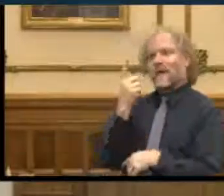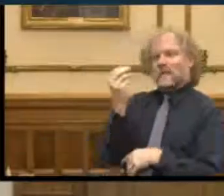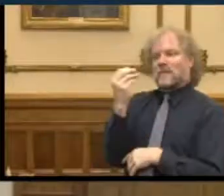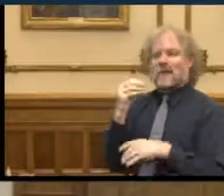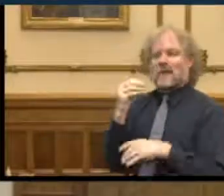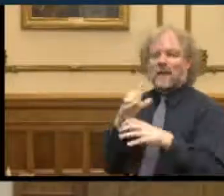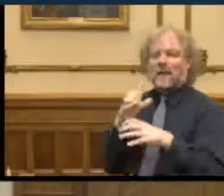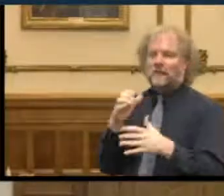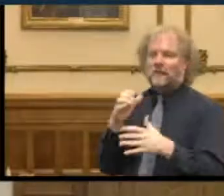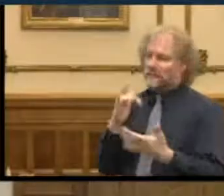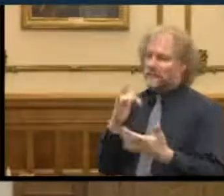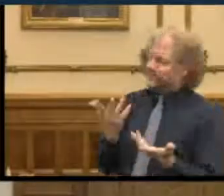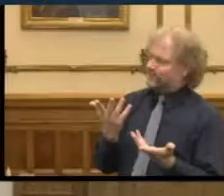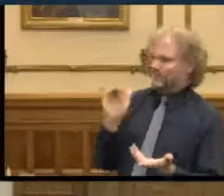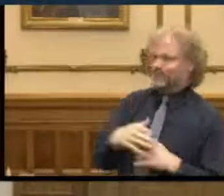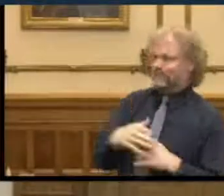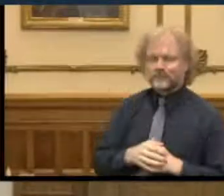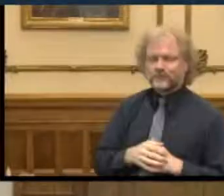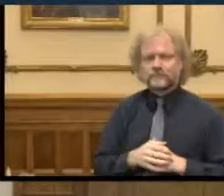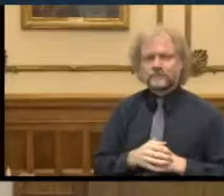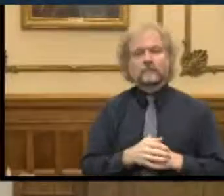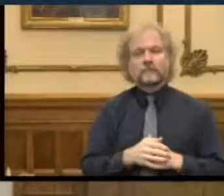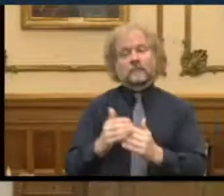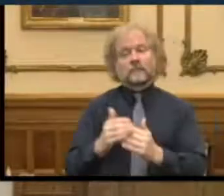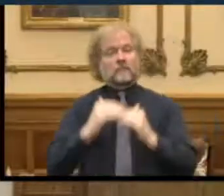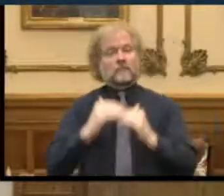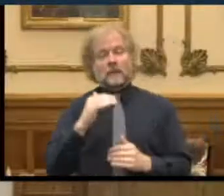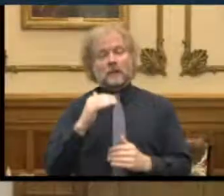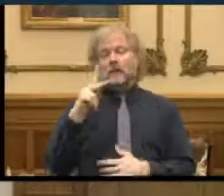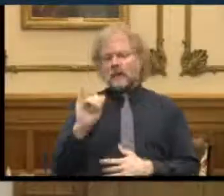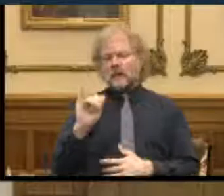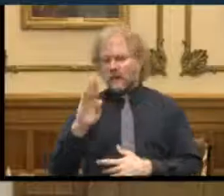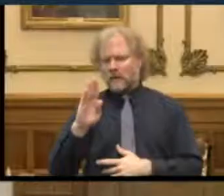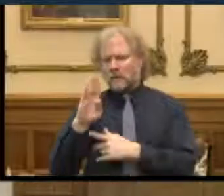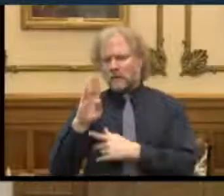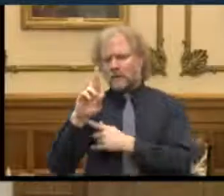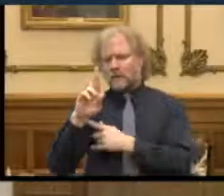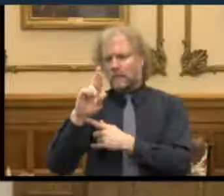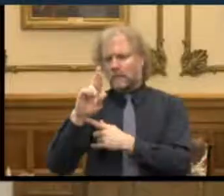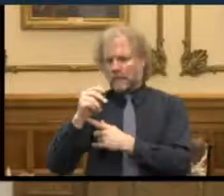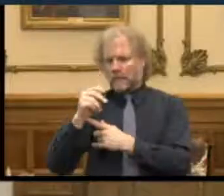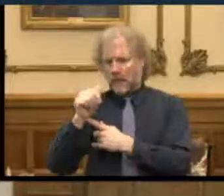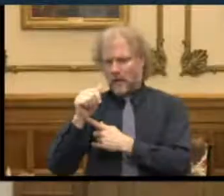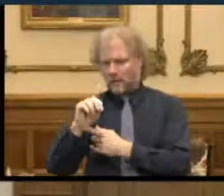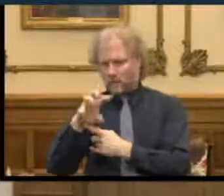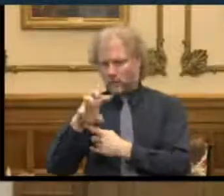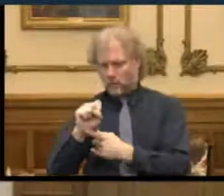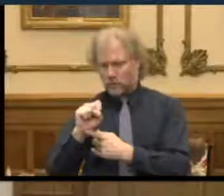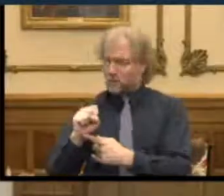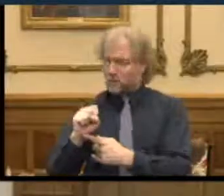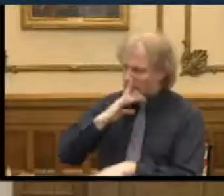us in trouble. Yeah. Kathy from the Ferdinand News. Afternoon, Kathy.